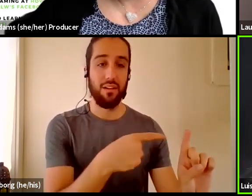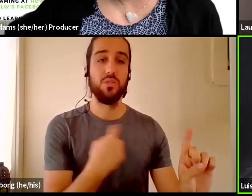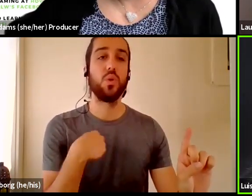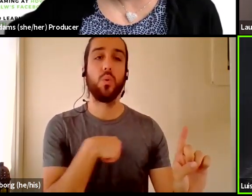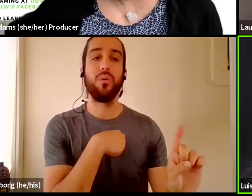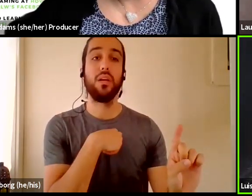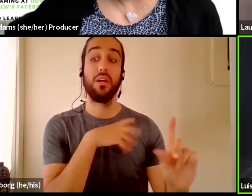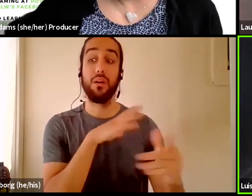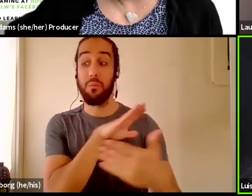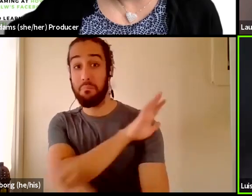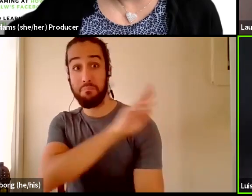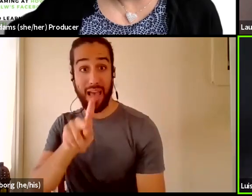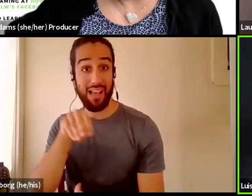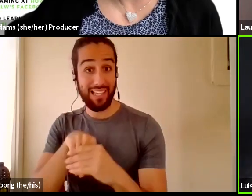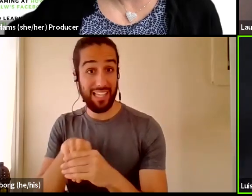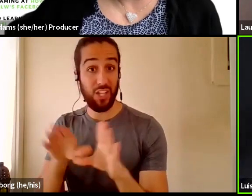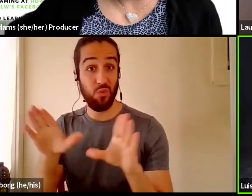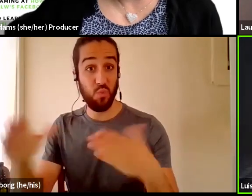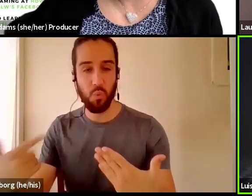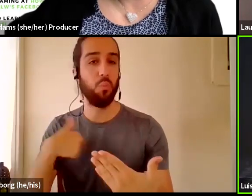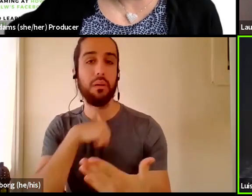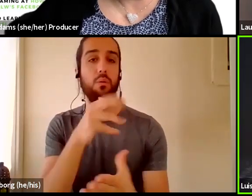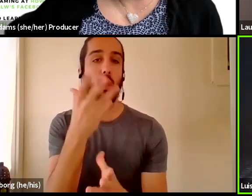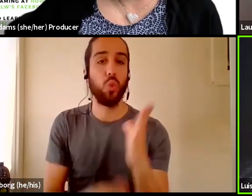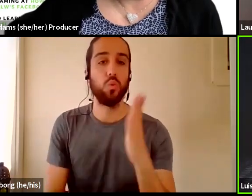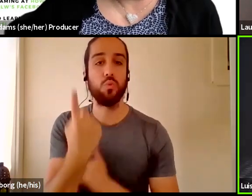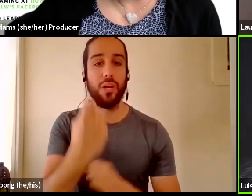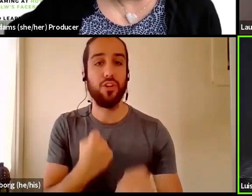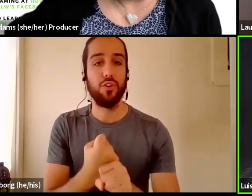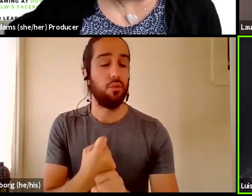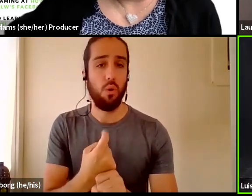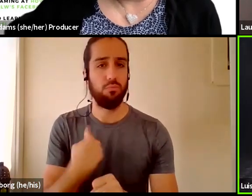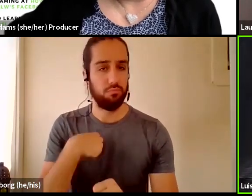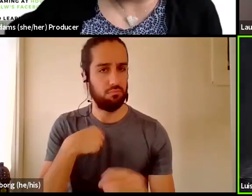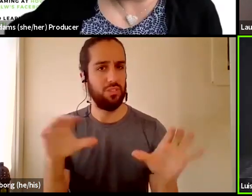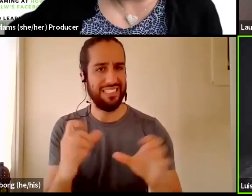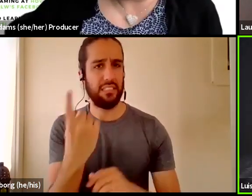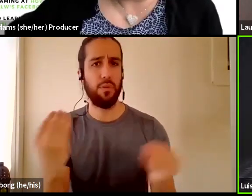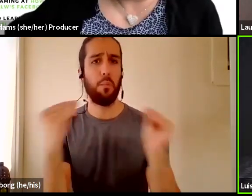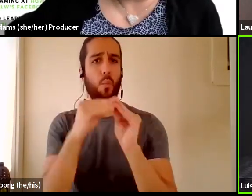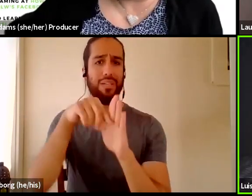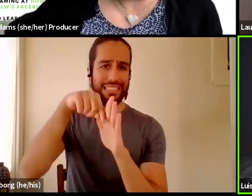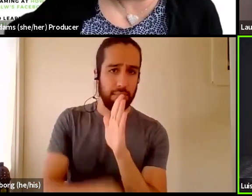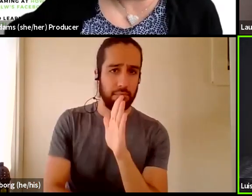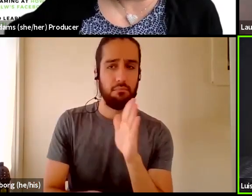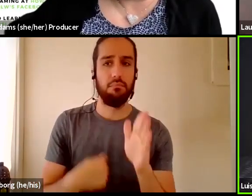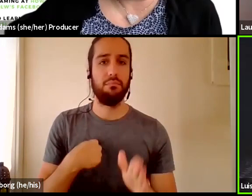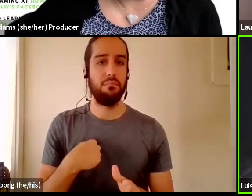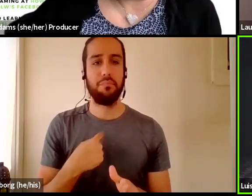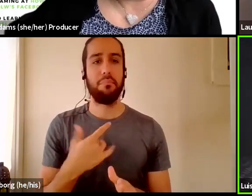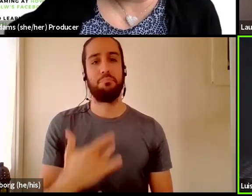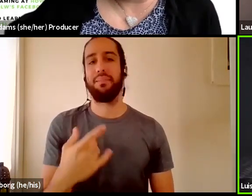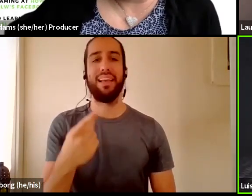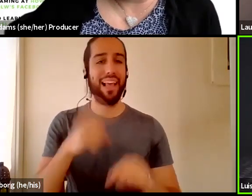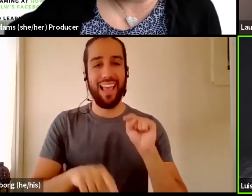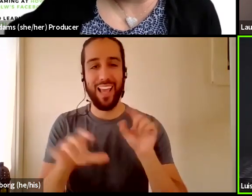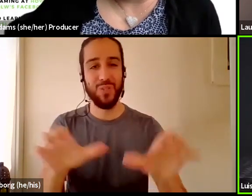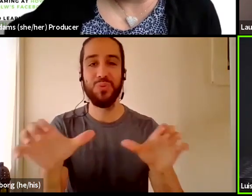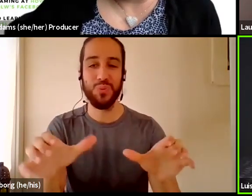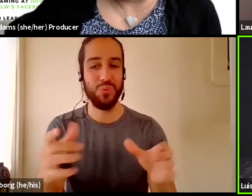year, right? We actually did something even deeper, which is, I never get to do those great exercises. Like, I have just